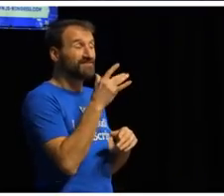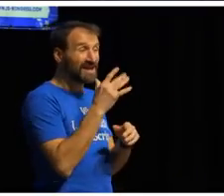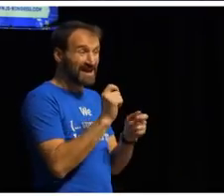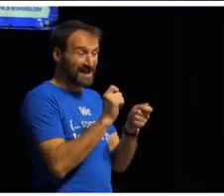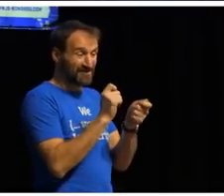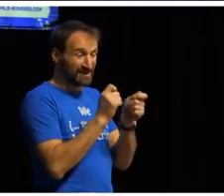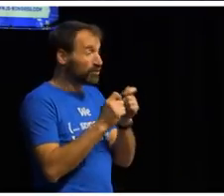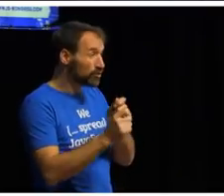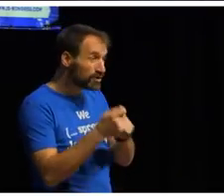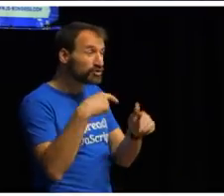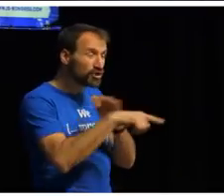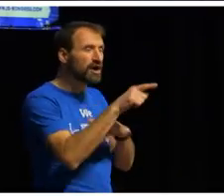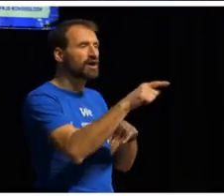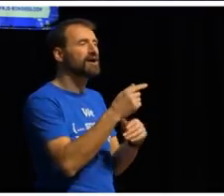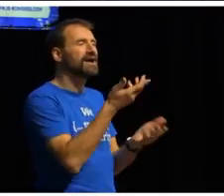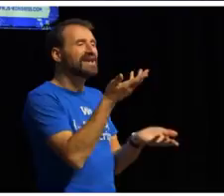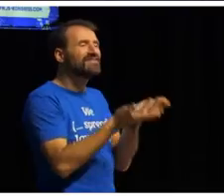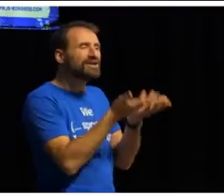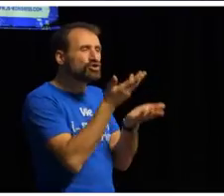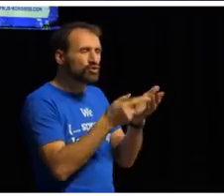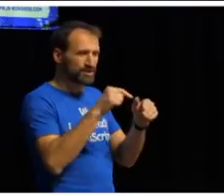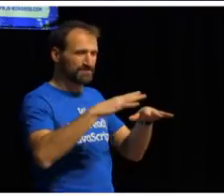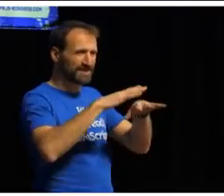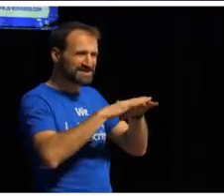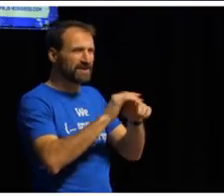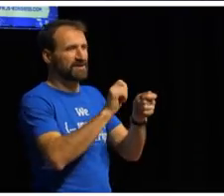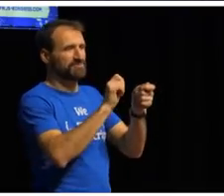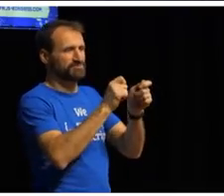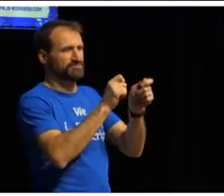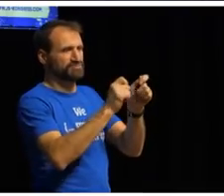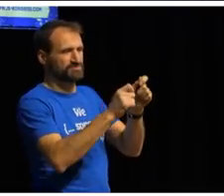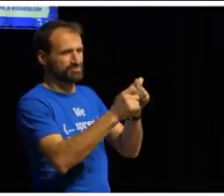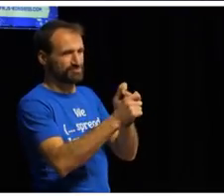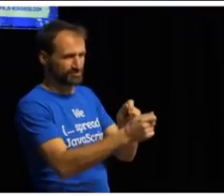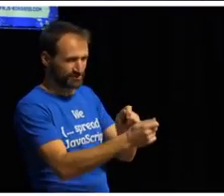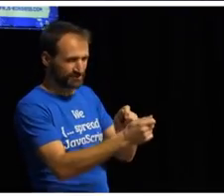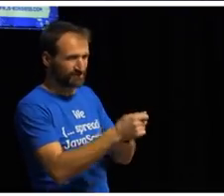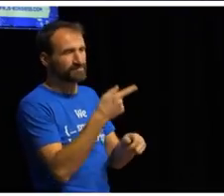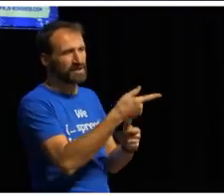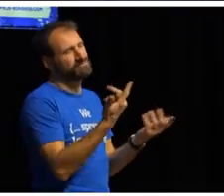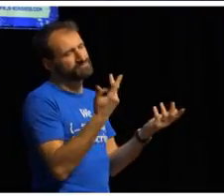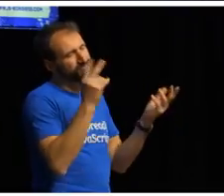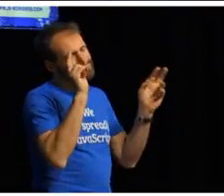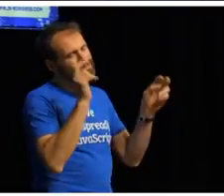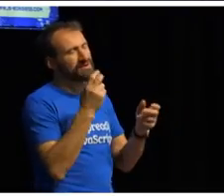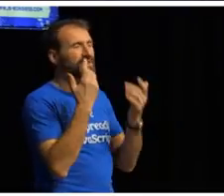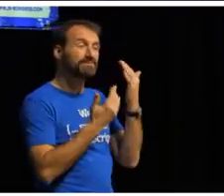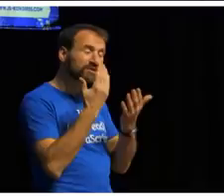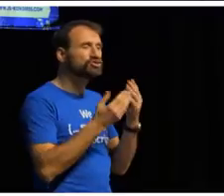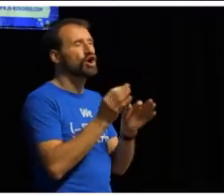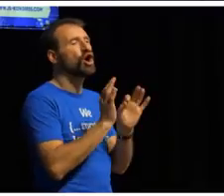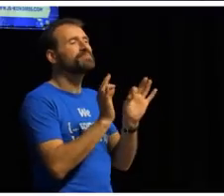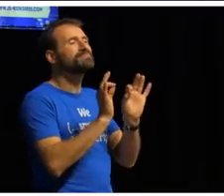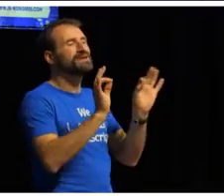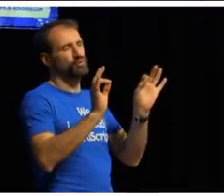the network. And mathematically, this is a well-known optimization problem, and it's often solved